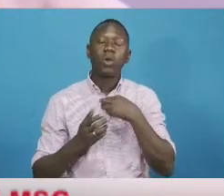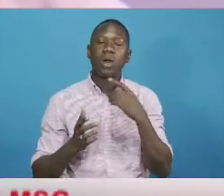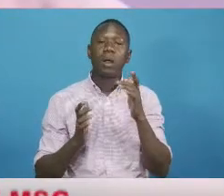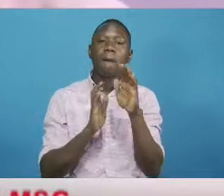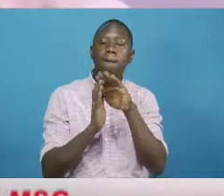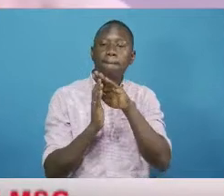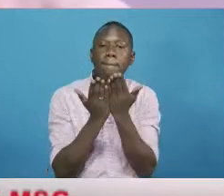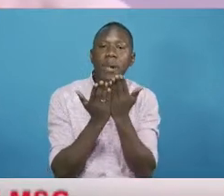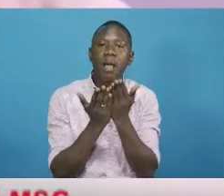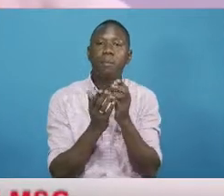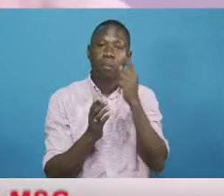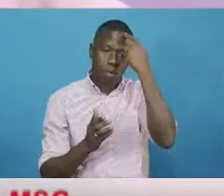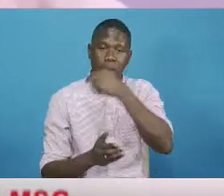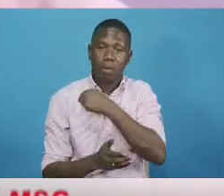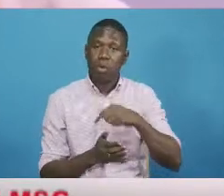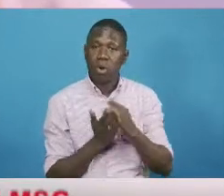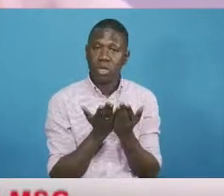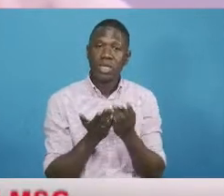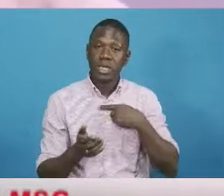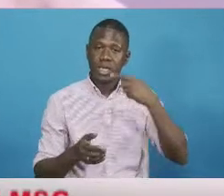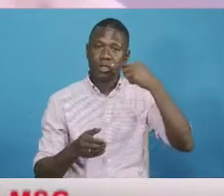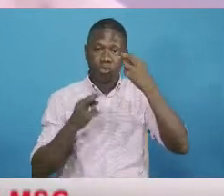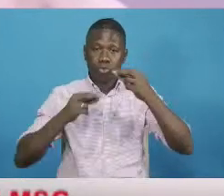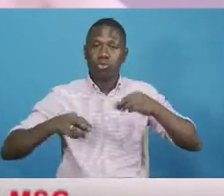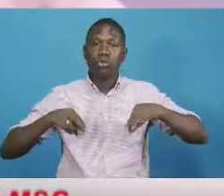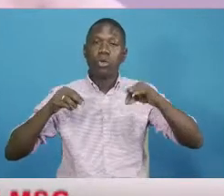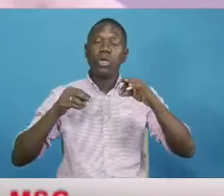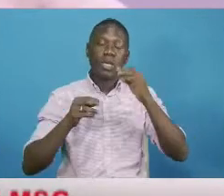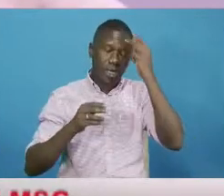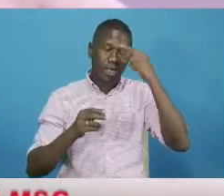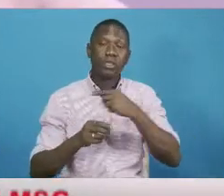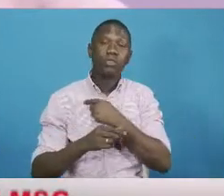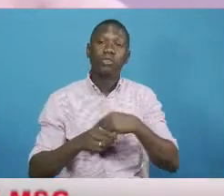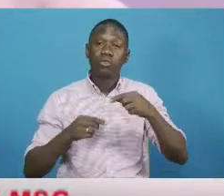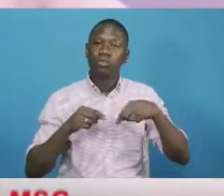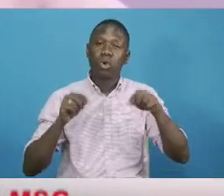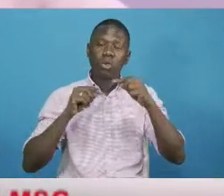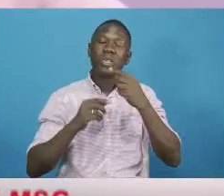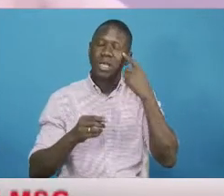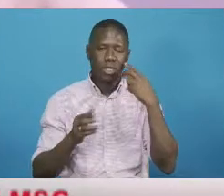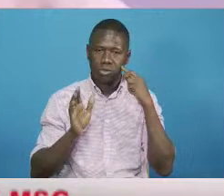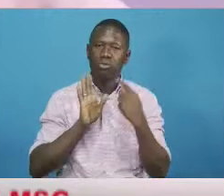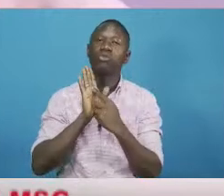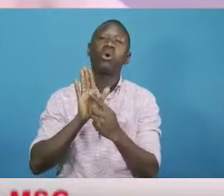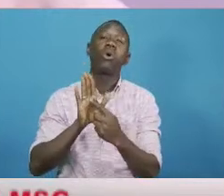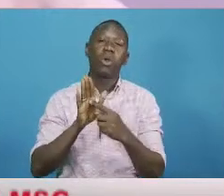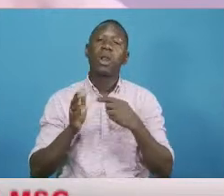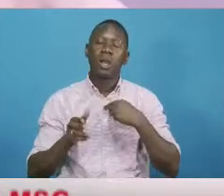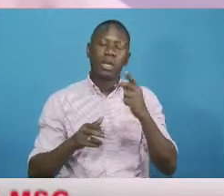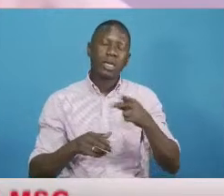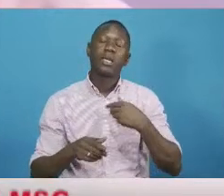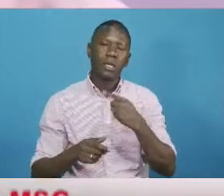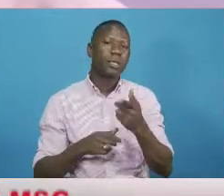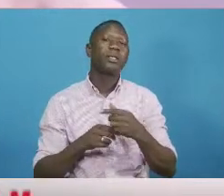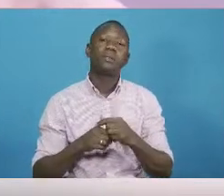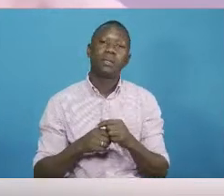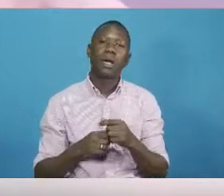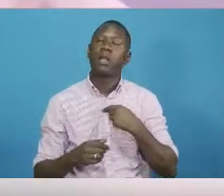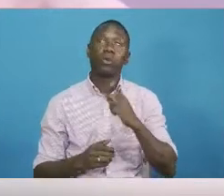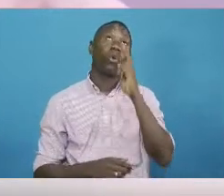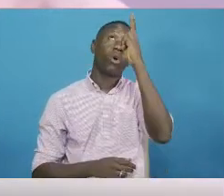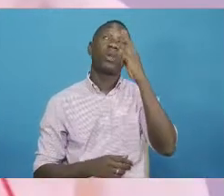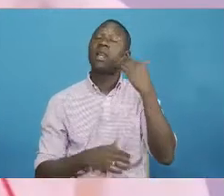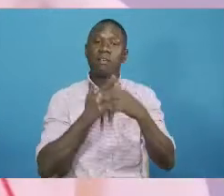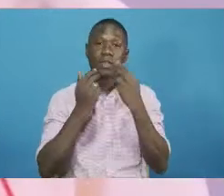and noble position in the Church clearly acknowledge her modest and humble background. And God never ceased doing great things